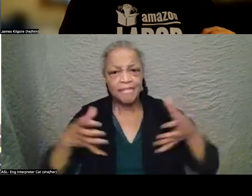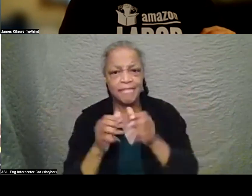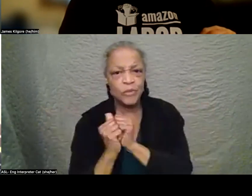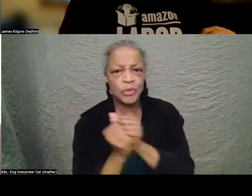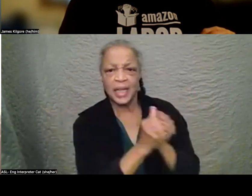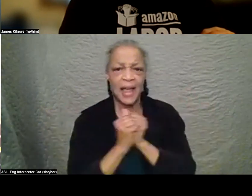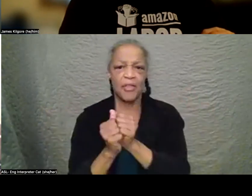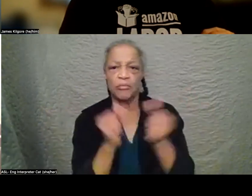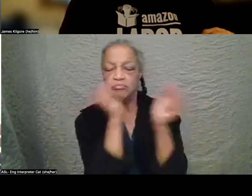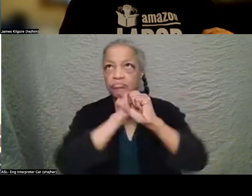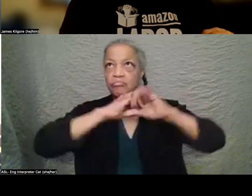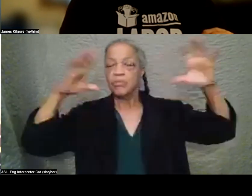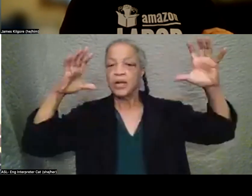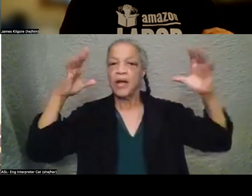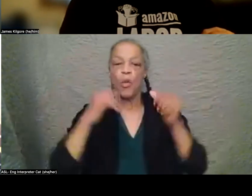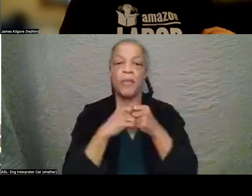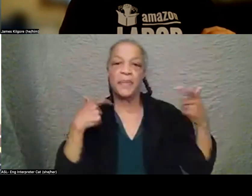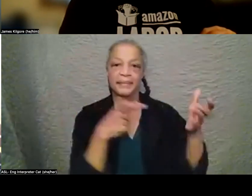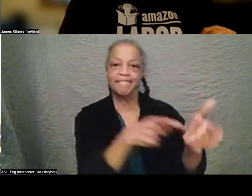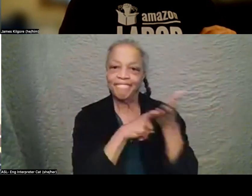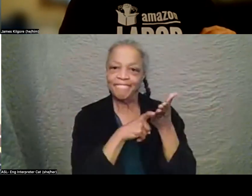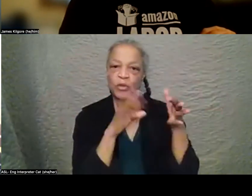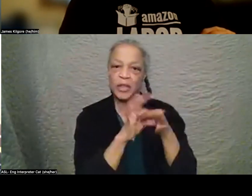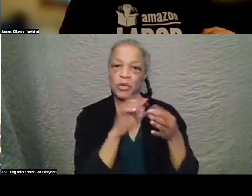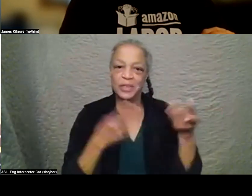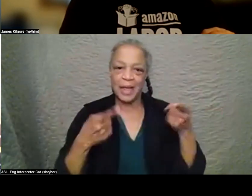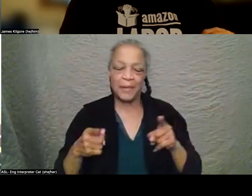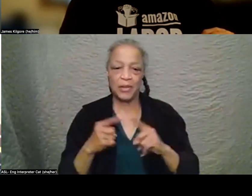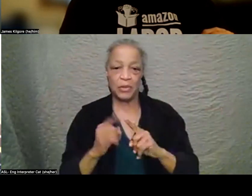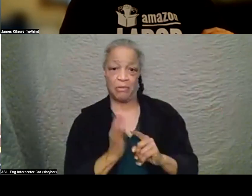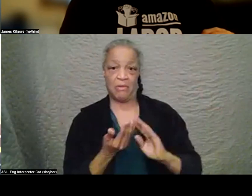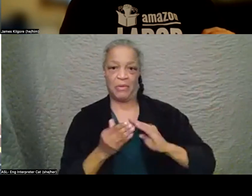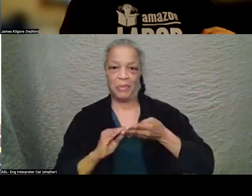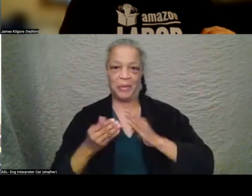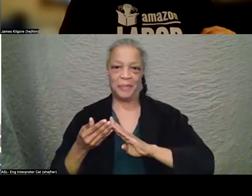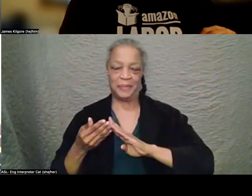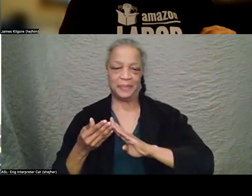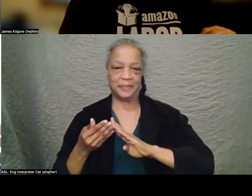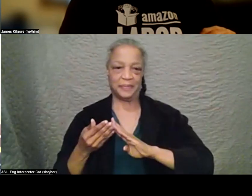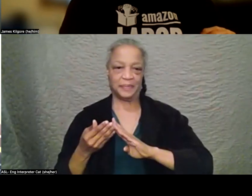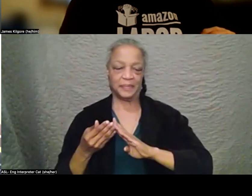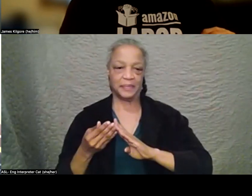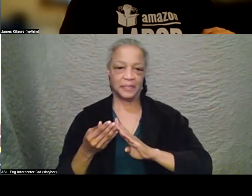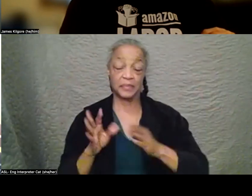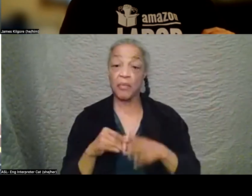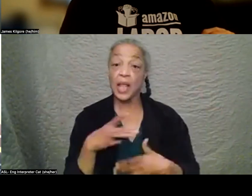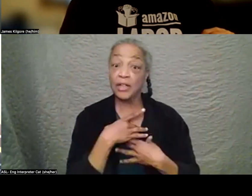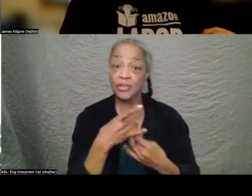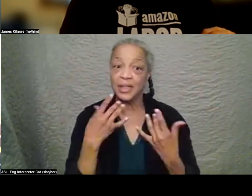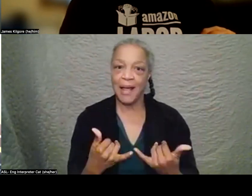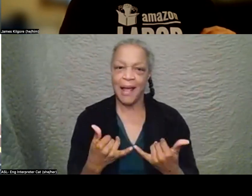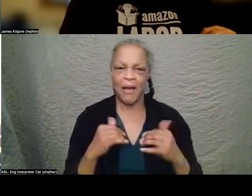a big, bold demand around what's happening in our communities. But I wanna say that it's interesting now, like how